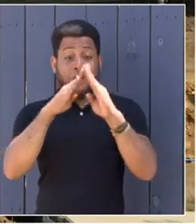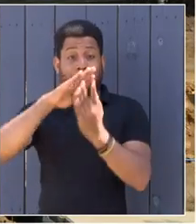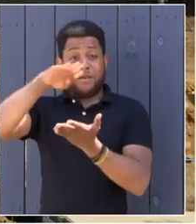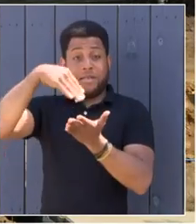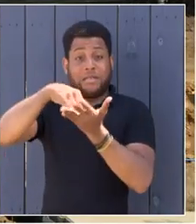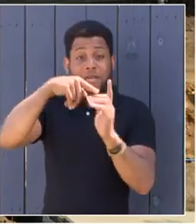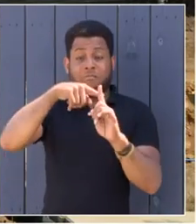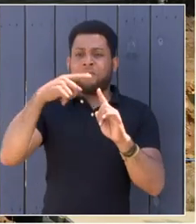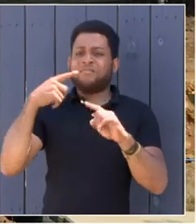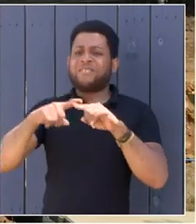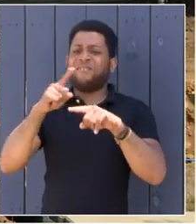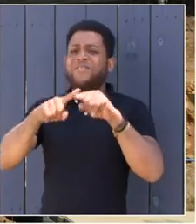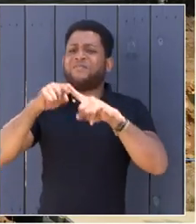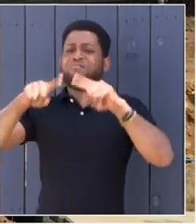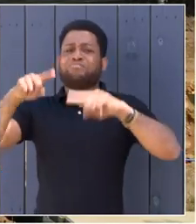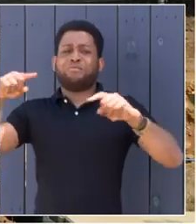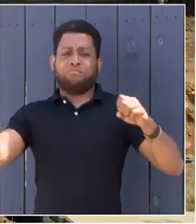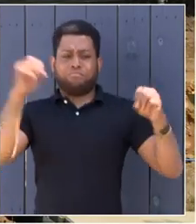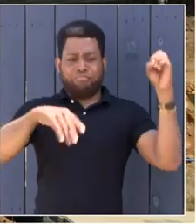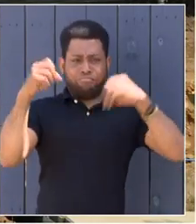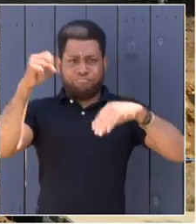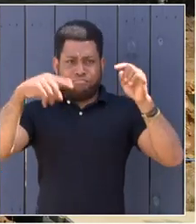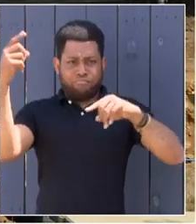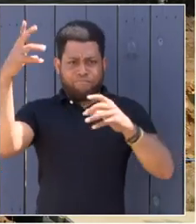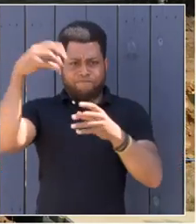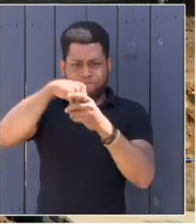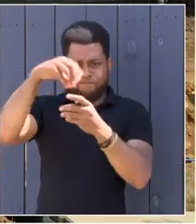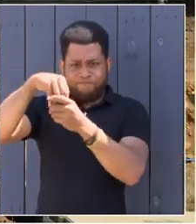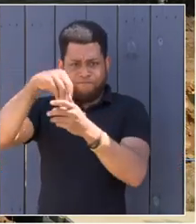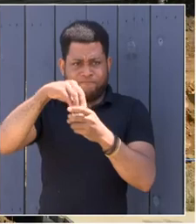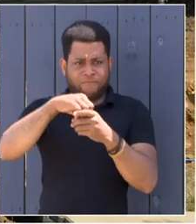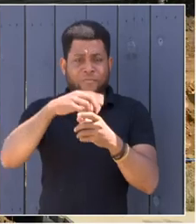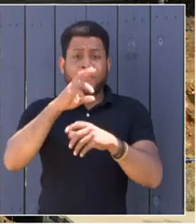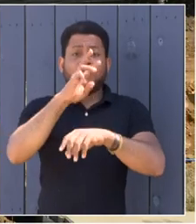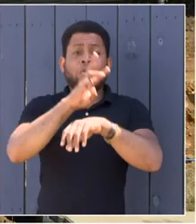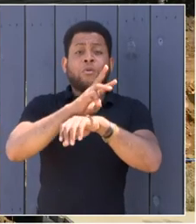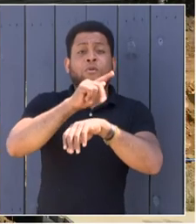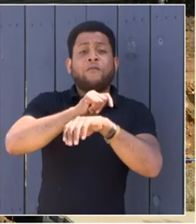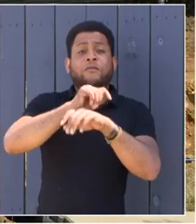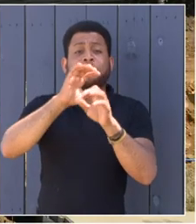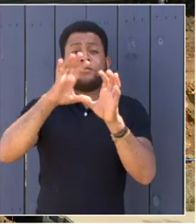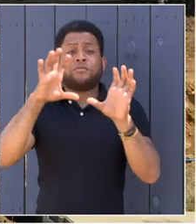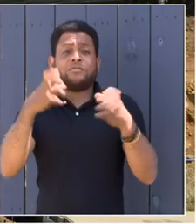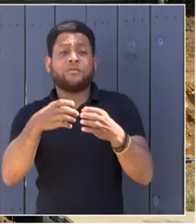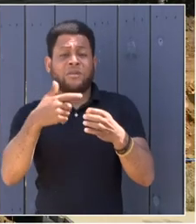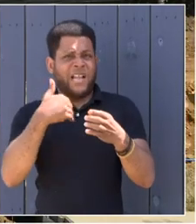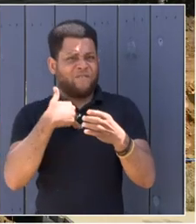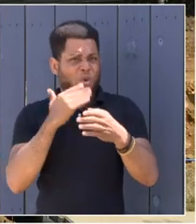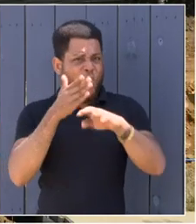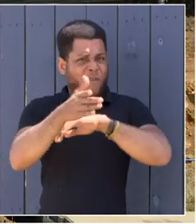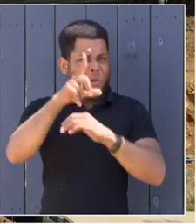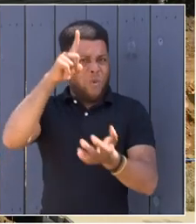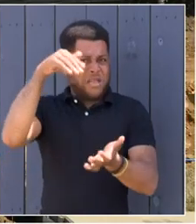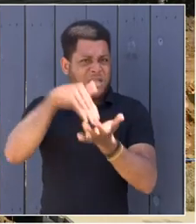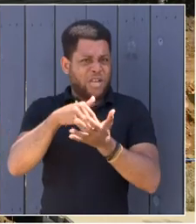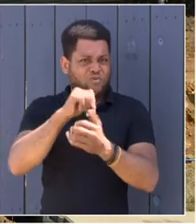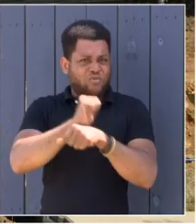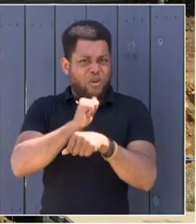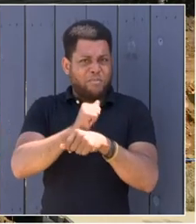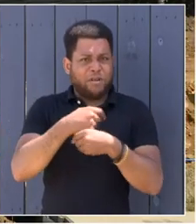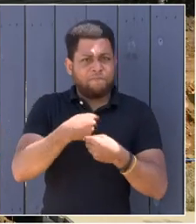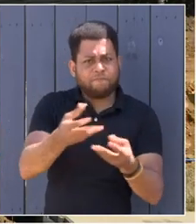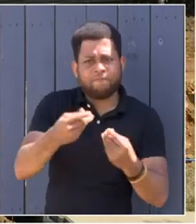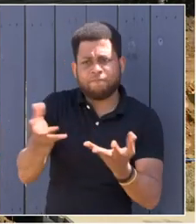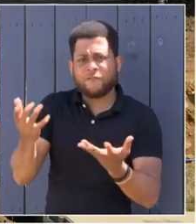Skyland Workforce Center has been open since 2014 and has provided more than 1,000 jobs to district residents, many of whom live in Ward 7 and